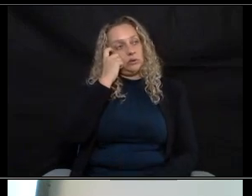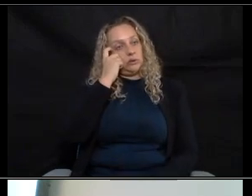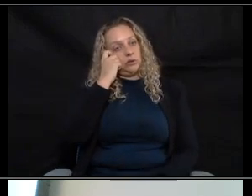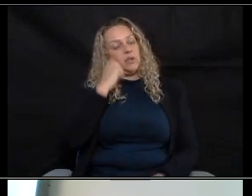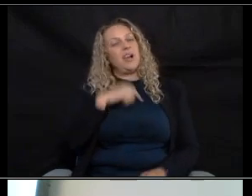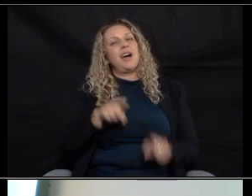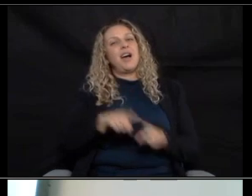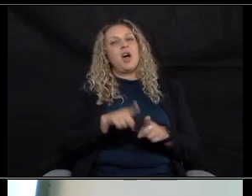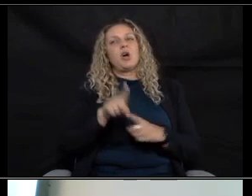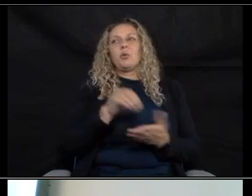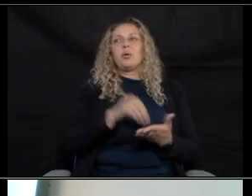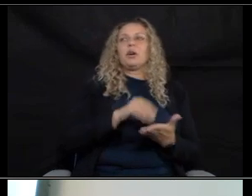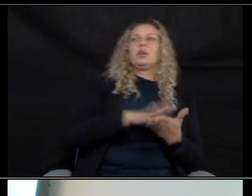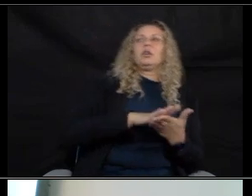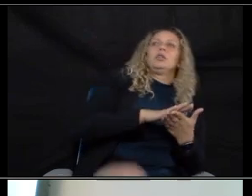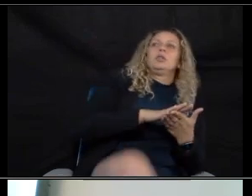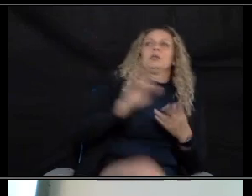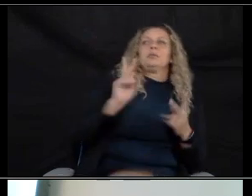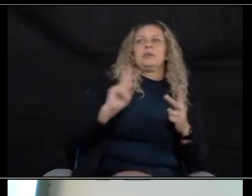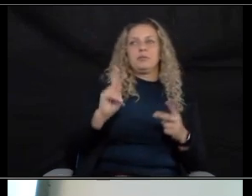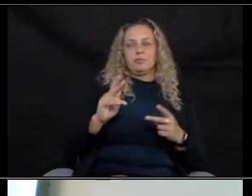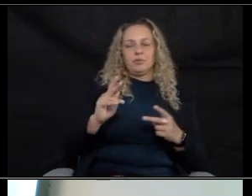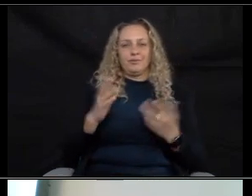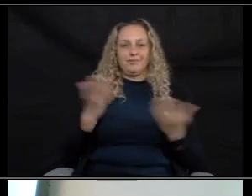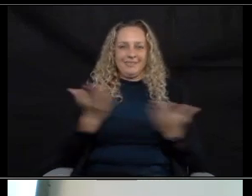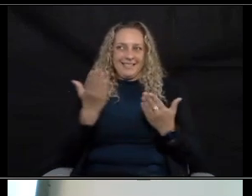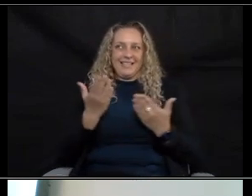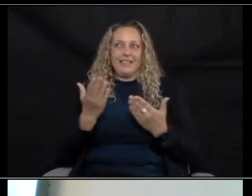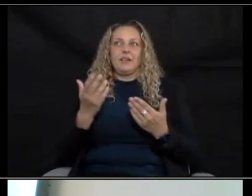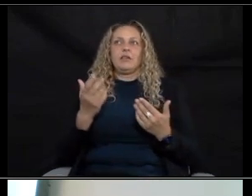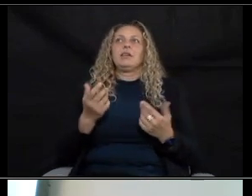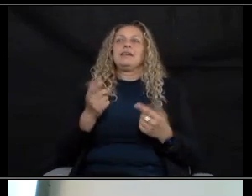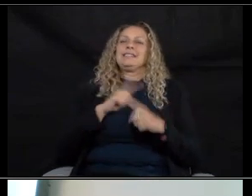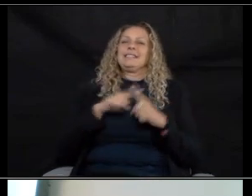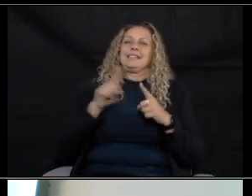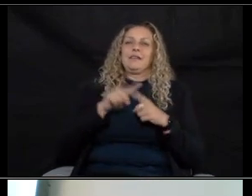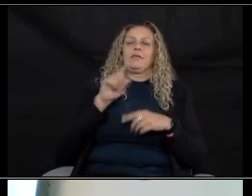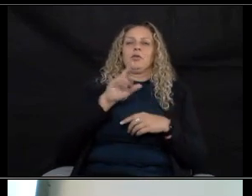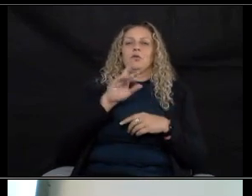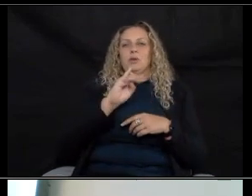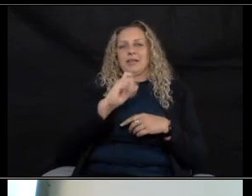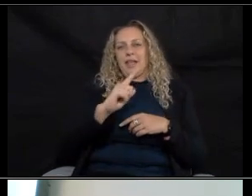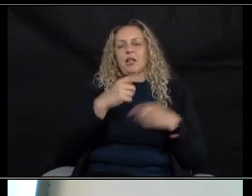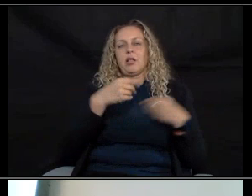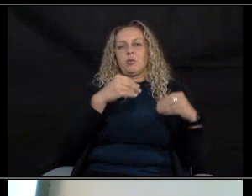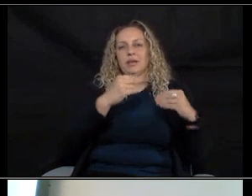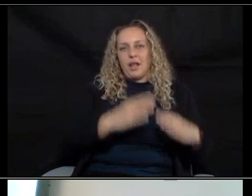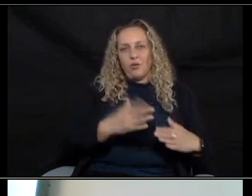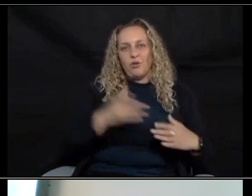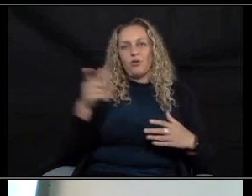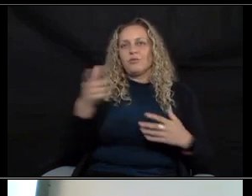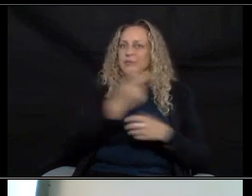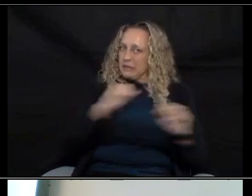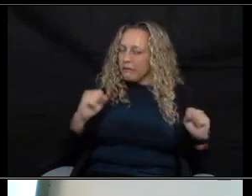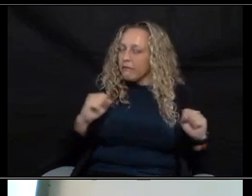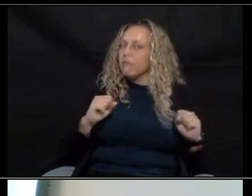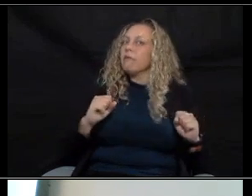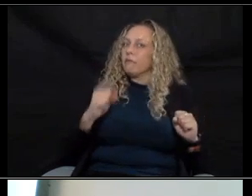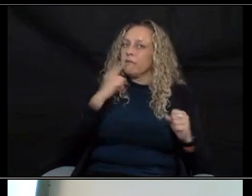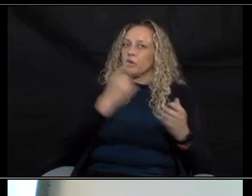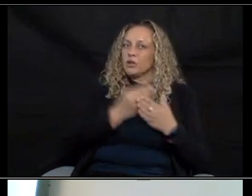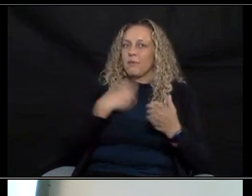like to note to our residents of Boynton Beach that, you know, our different retailers are making it safe to go shopping. My